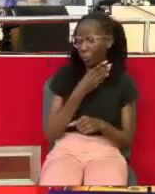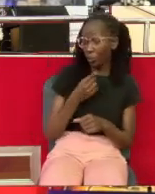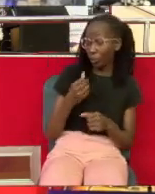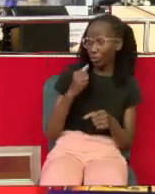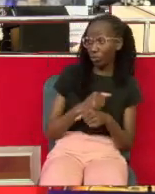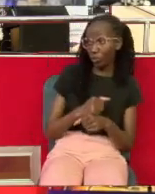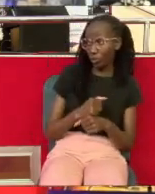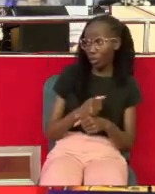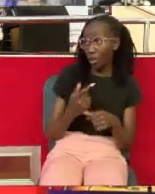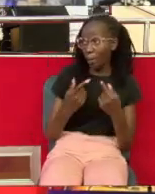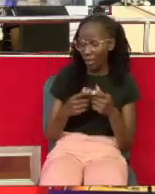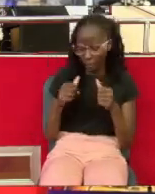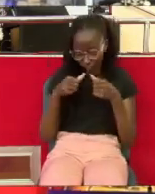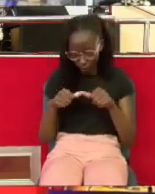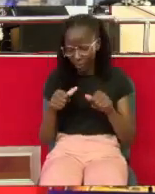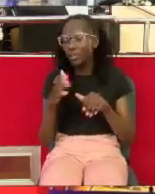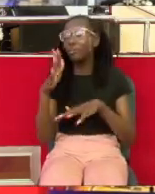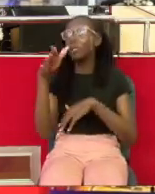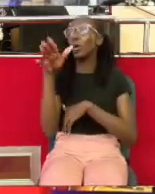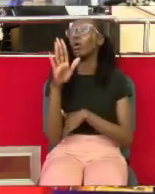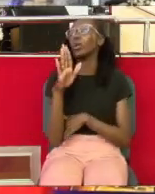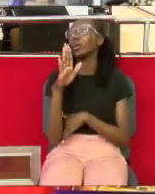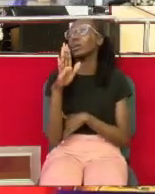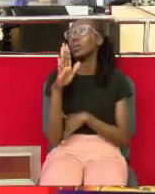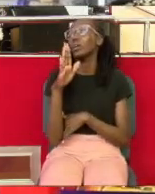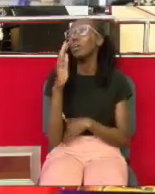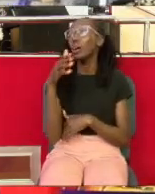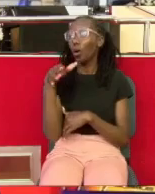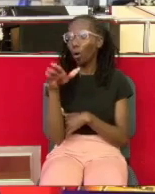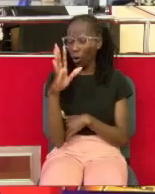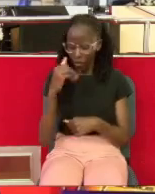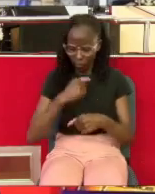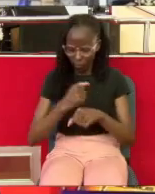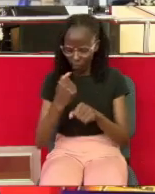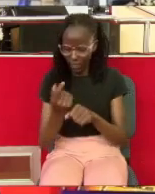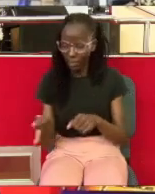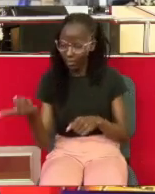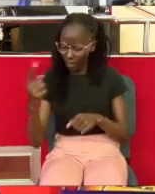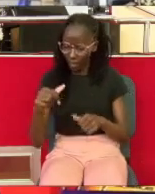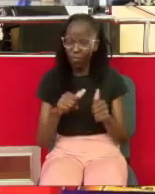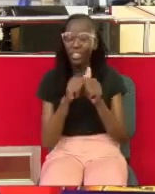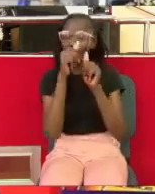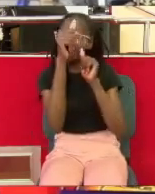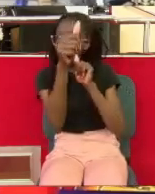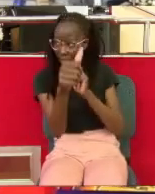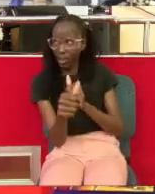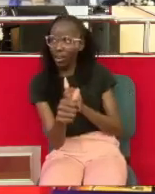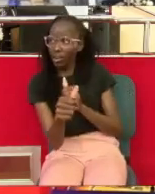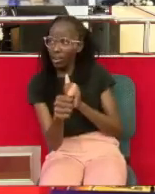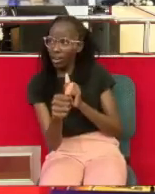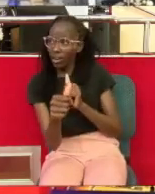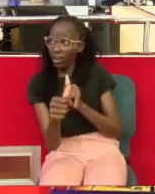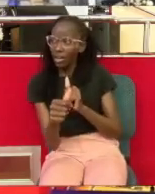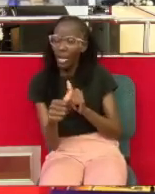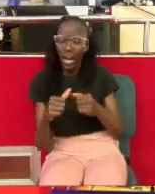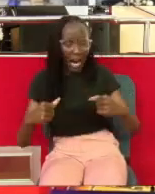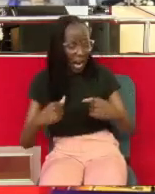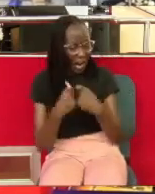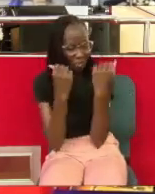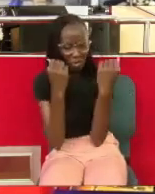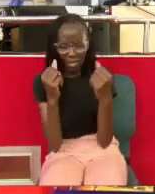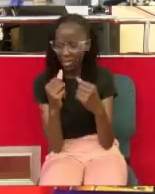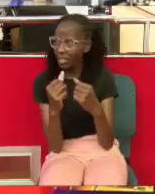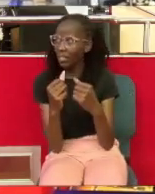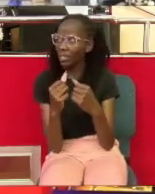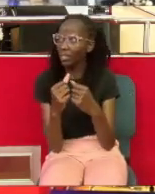but blessed the Lord, he has made us to come this far. And when that happens,